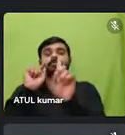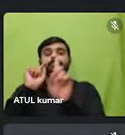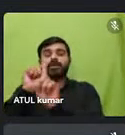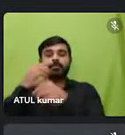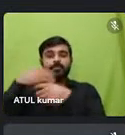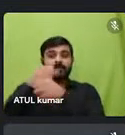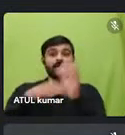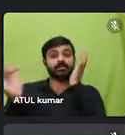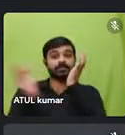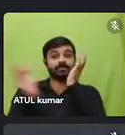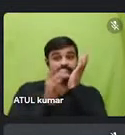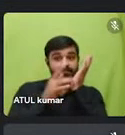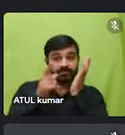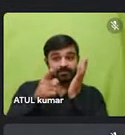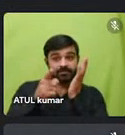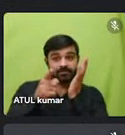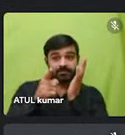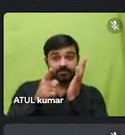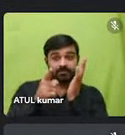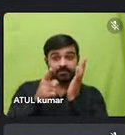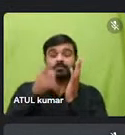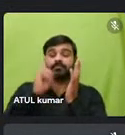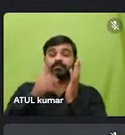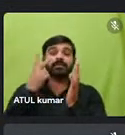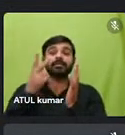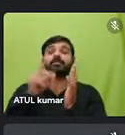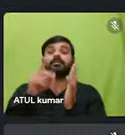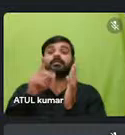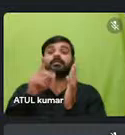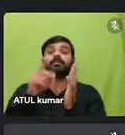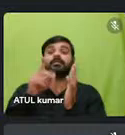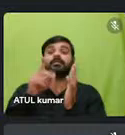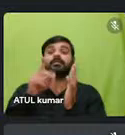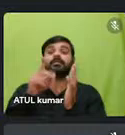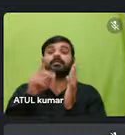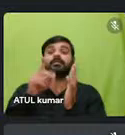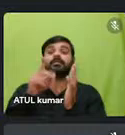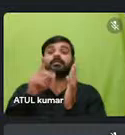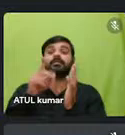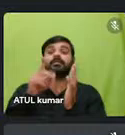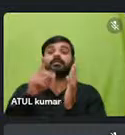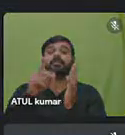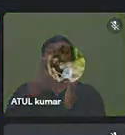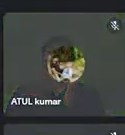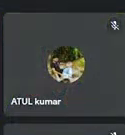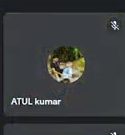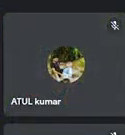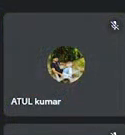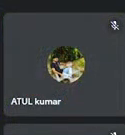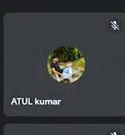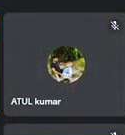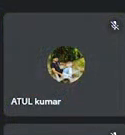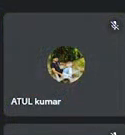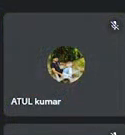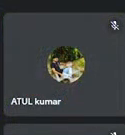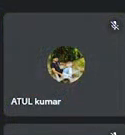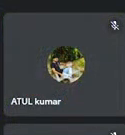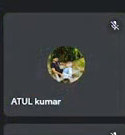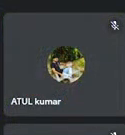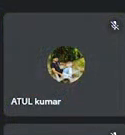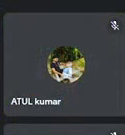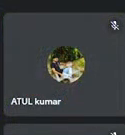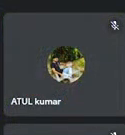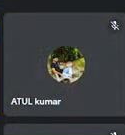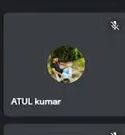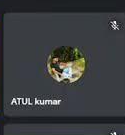with technology, one has to seek guidance from deaf people, adult deaf